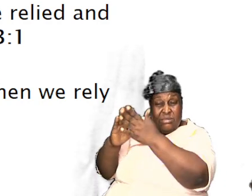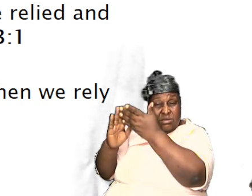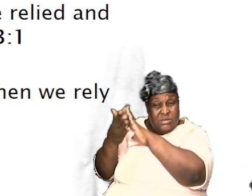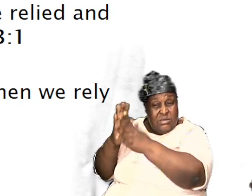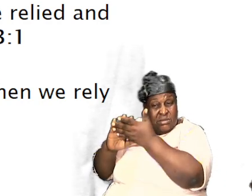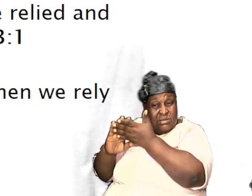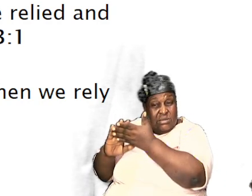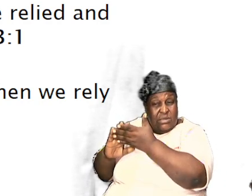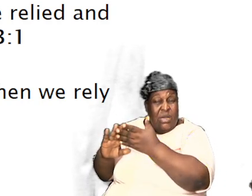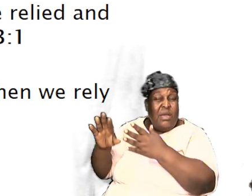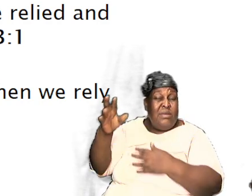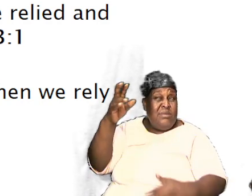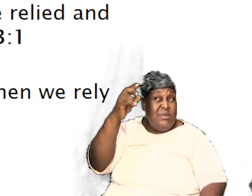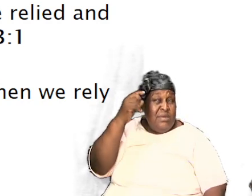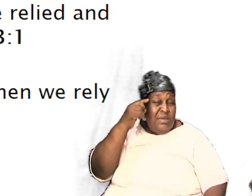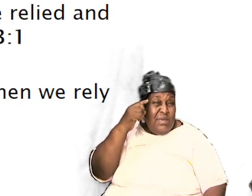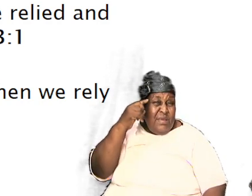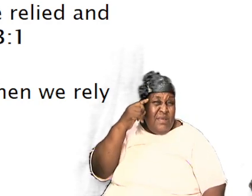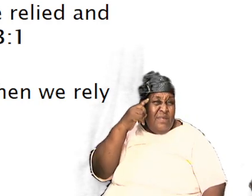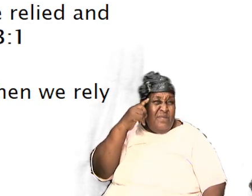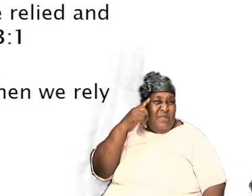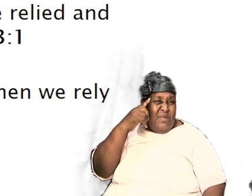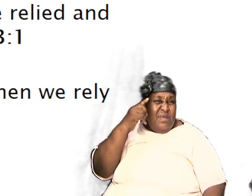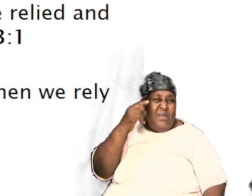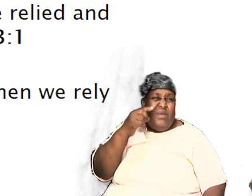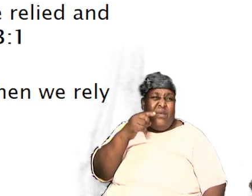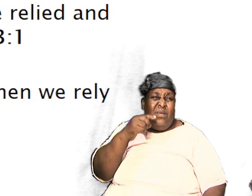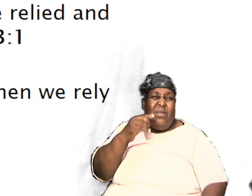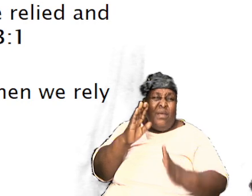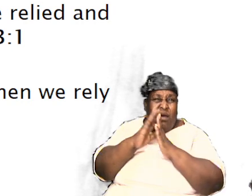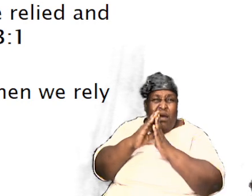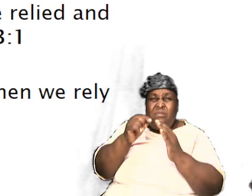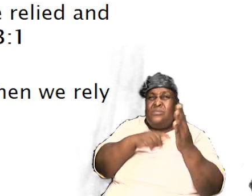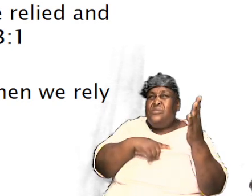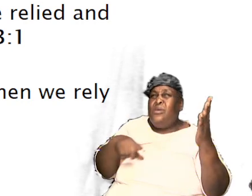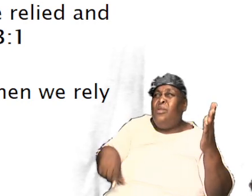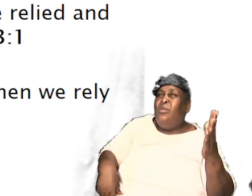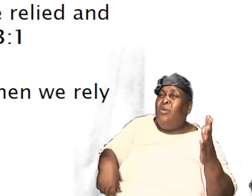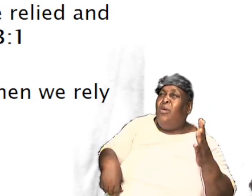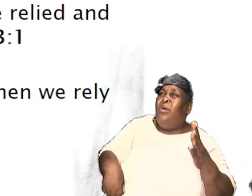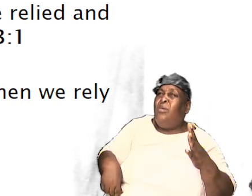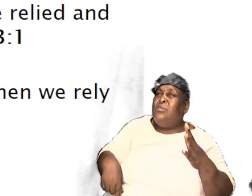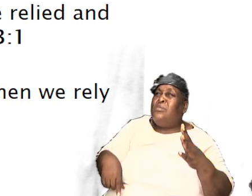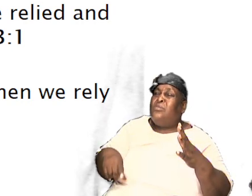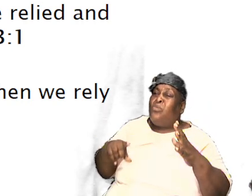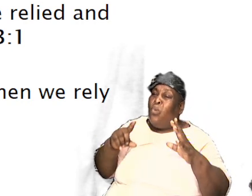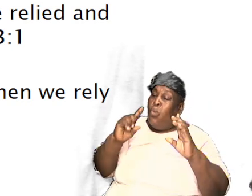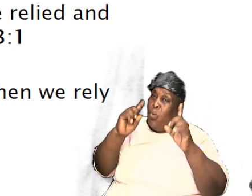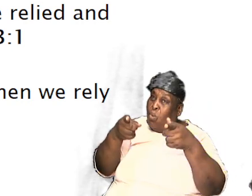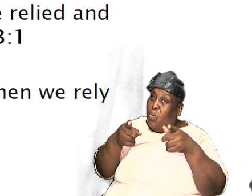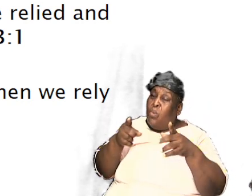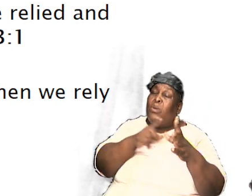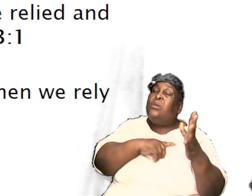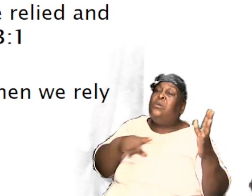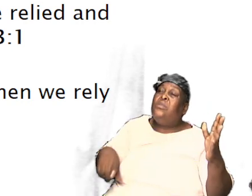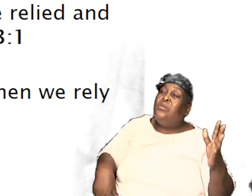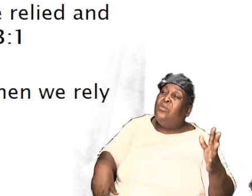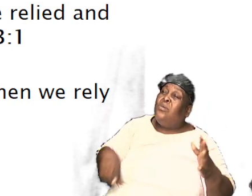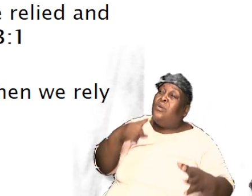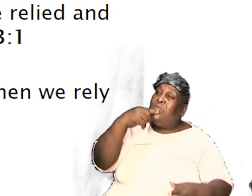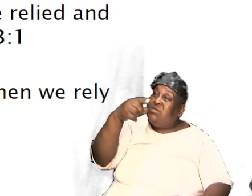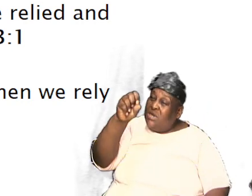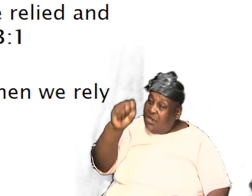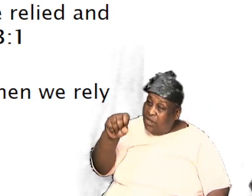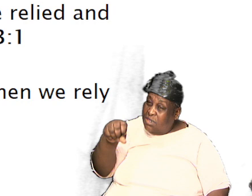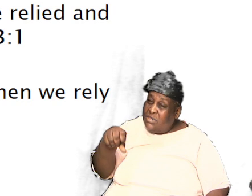David inquired of the Lord, should I go? And the Lord said, go. and he was victorious and he delivered